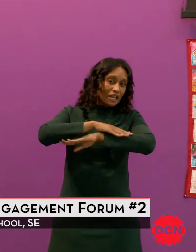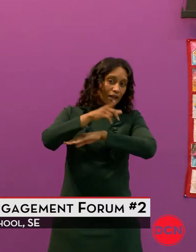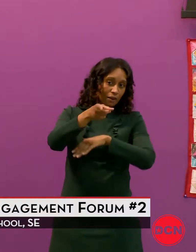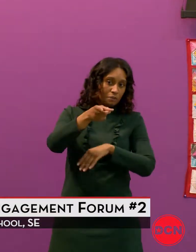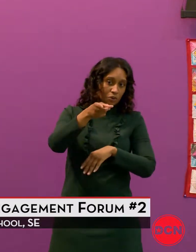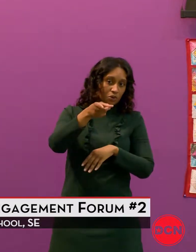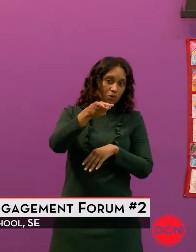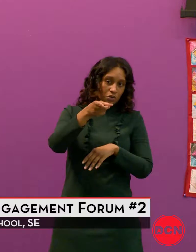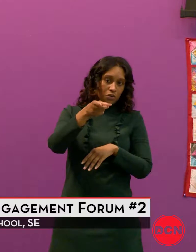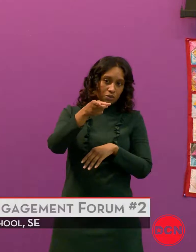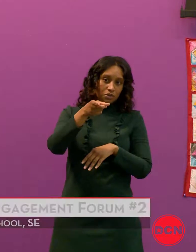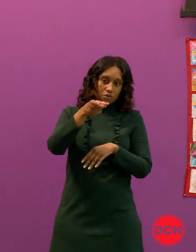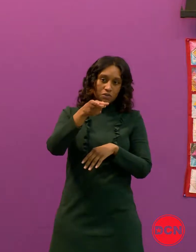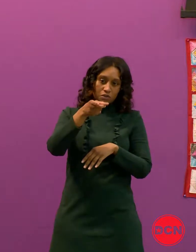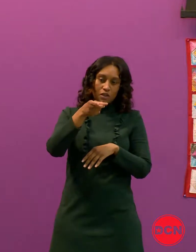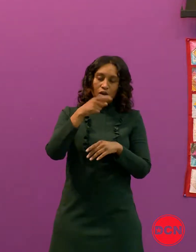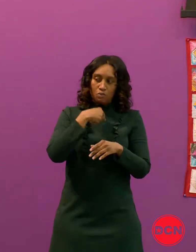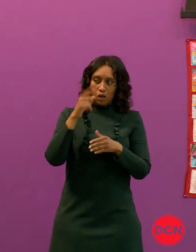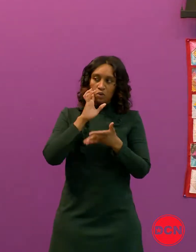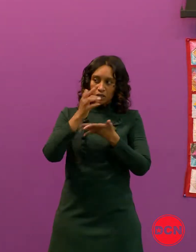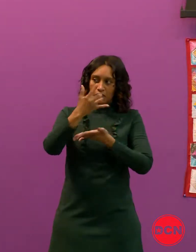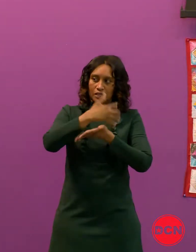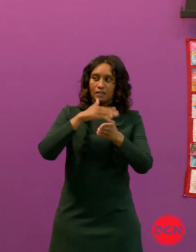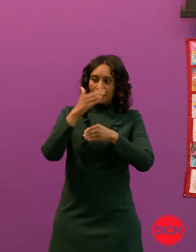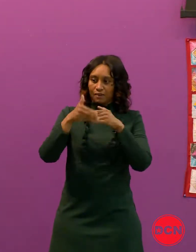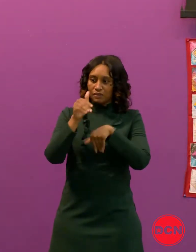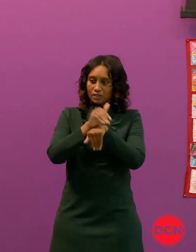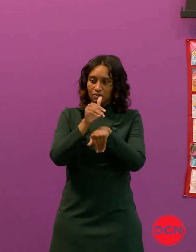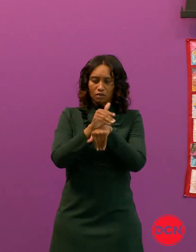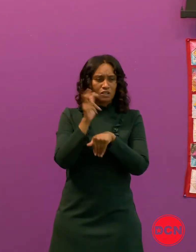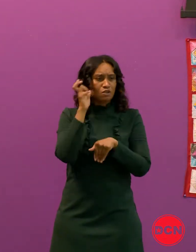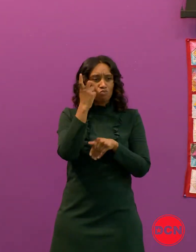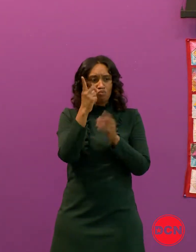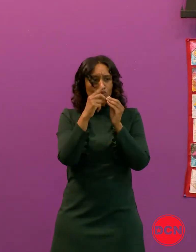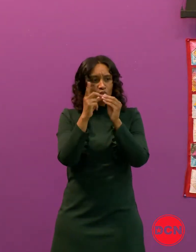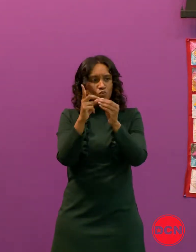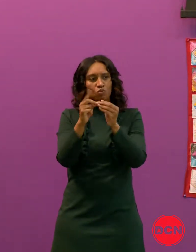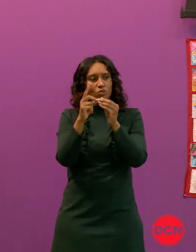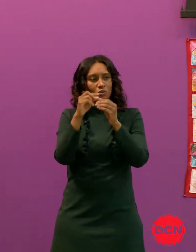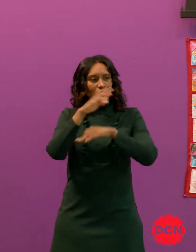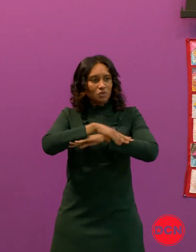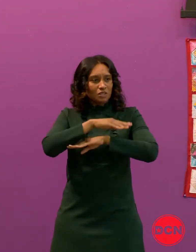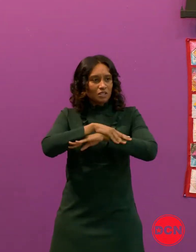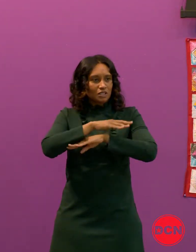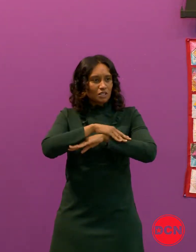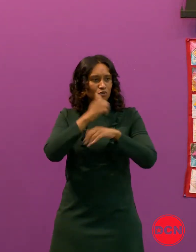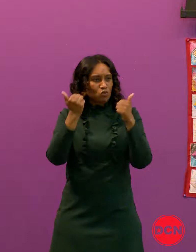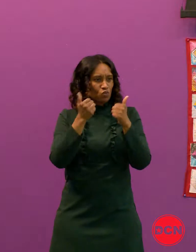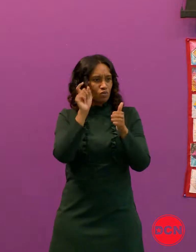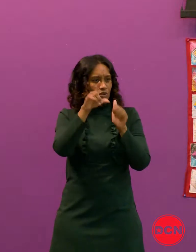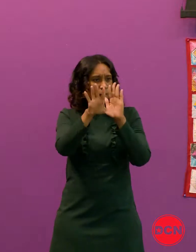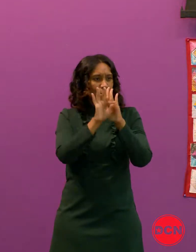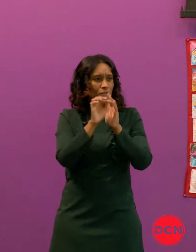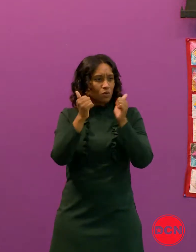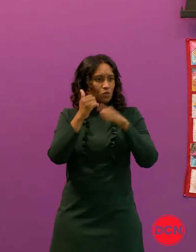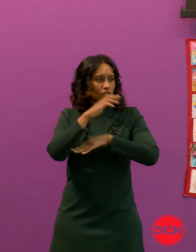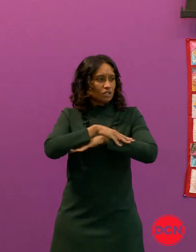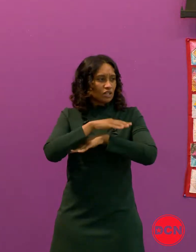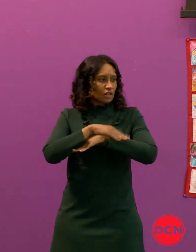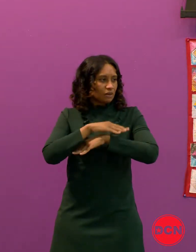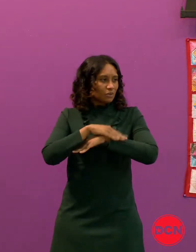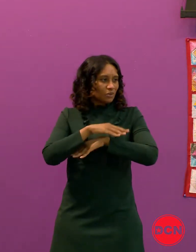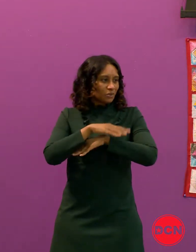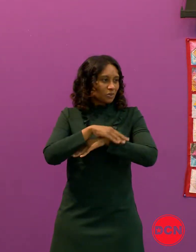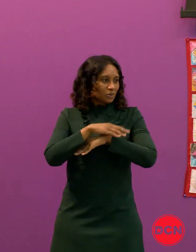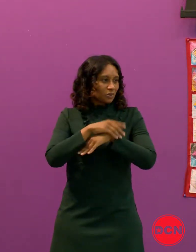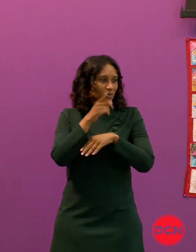and we'll collect them at the end of the night. So let's hear from one more table. Lindsay, which table do you think we should go to? I think we